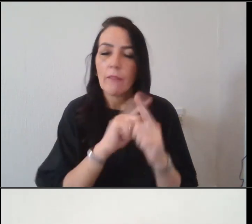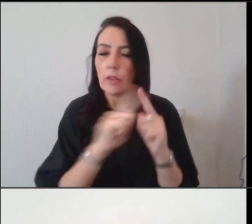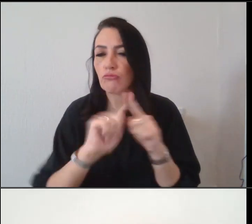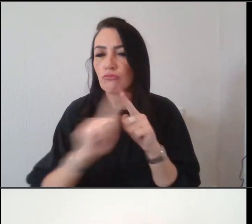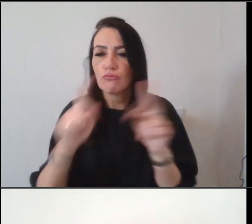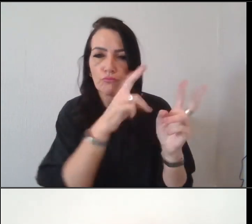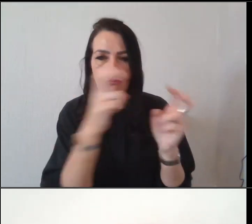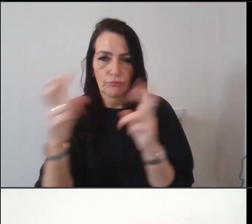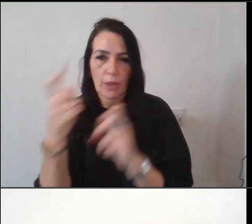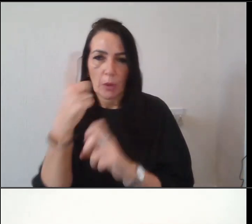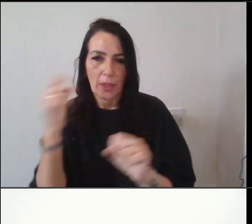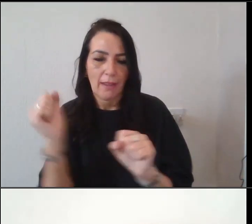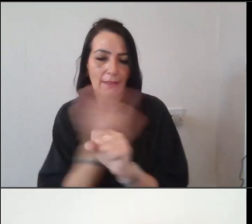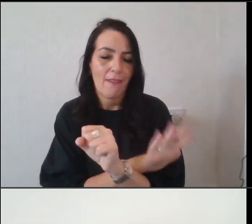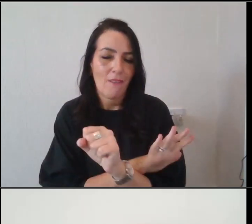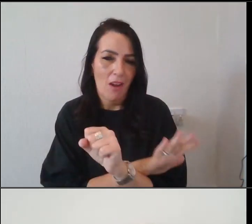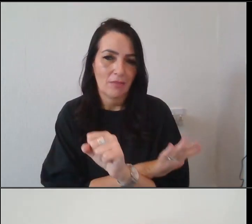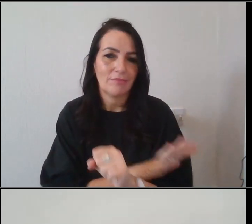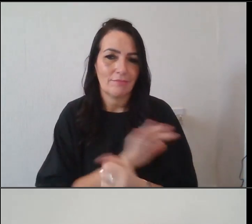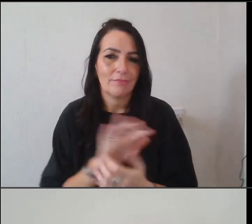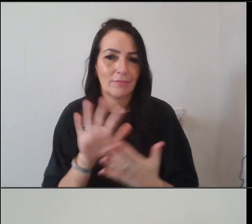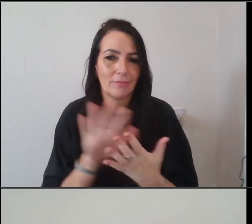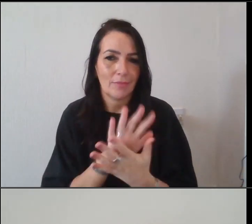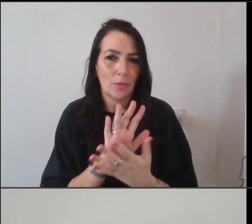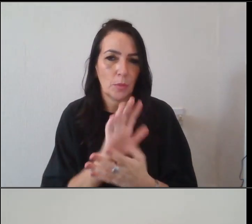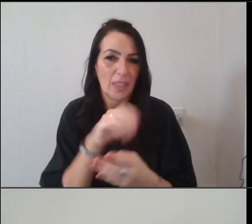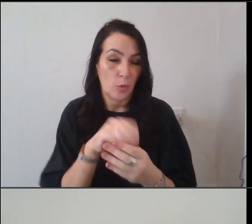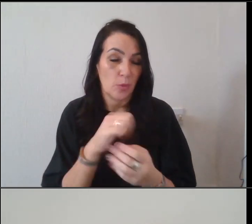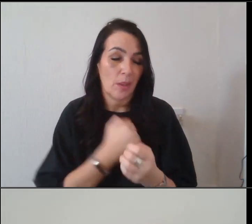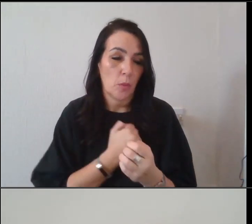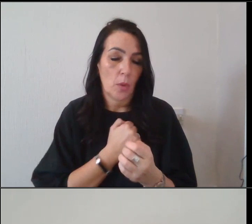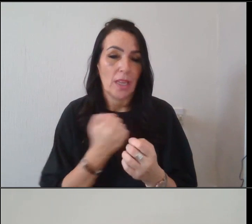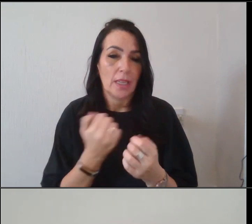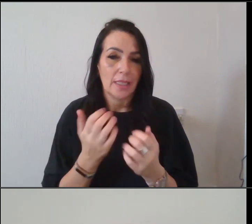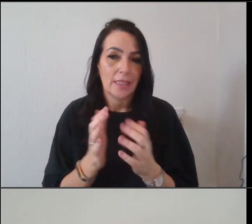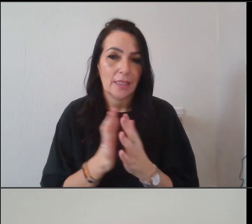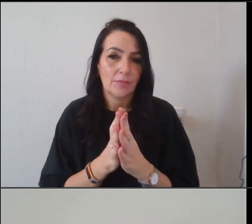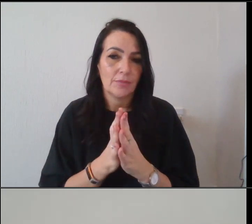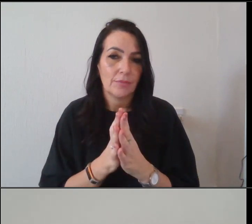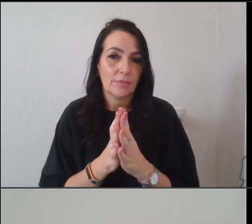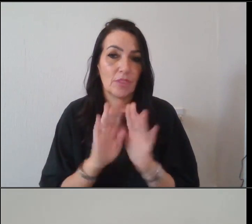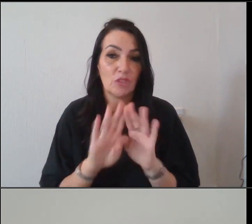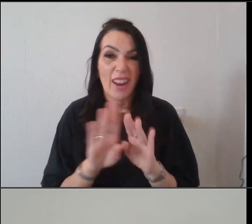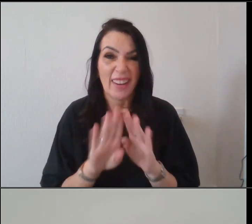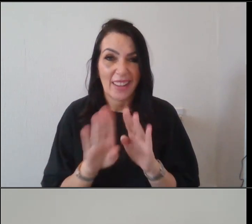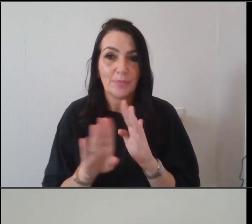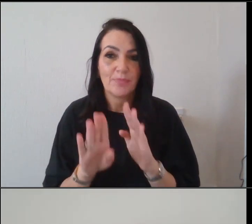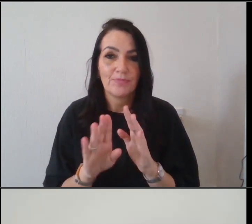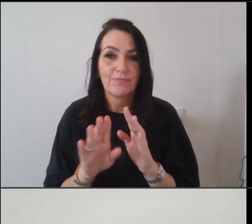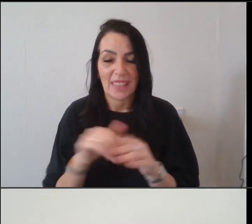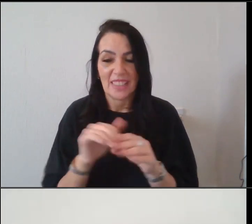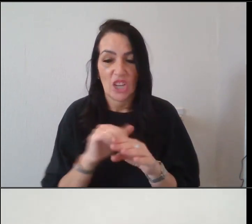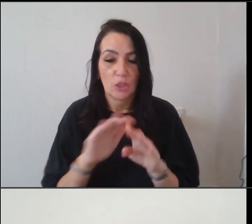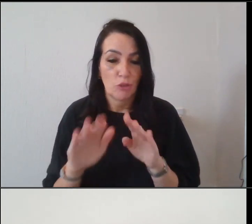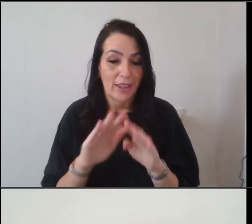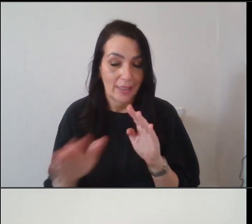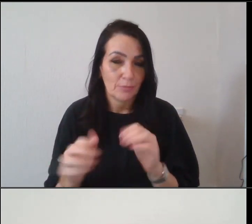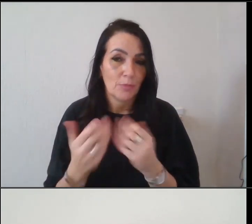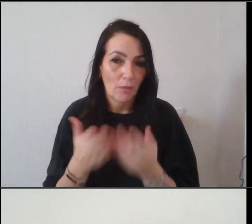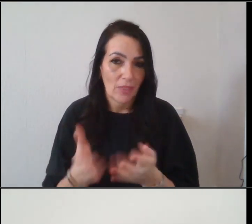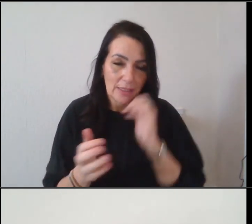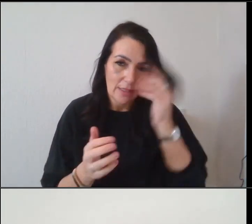that. So we include that sometimes with our training that we've done internally, for example. We've